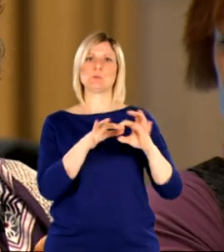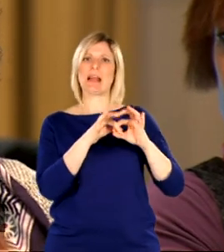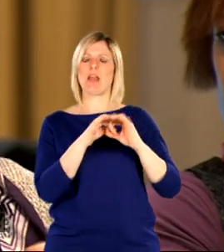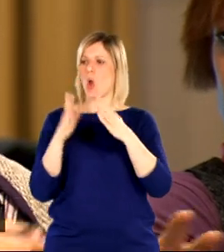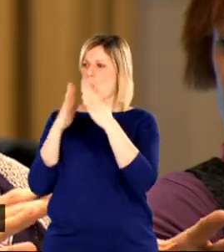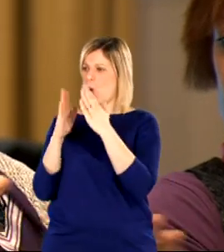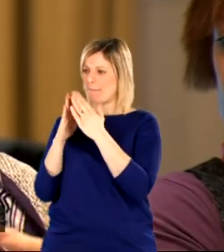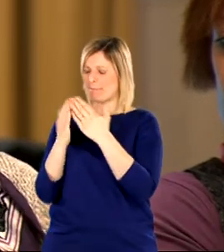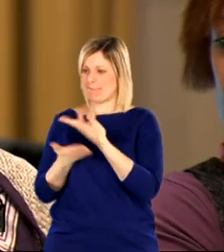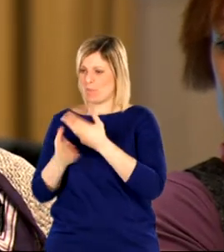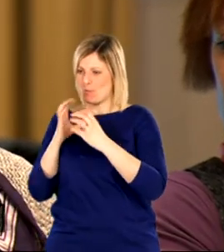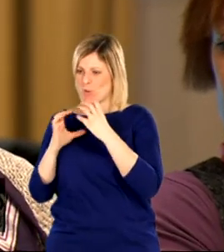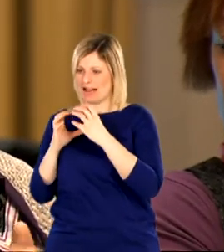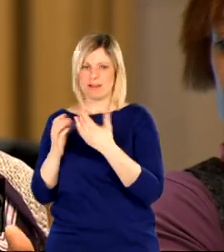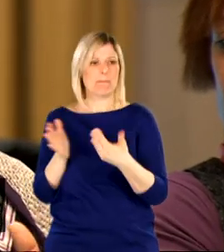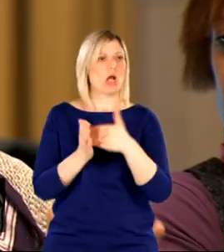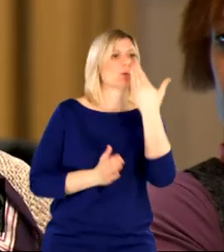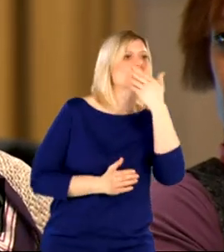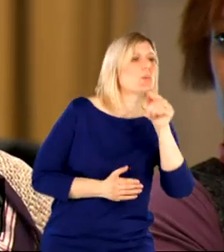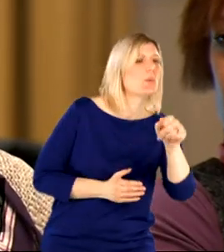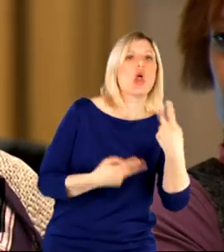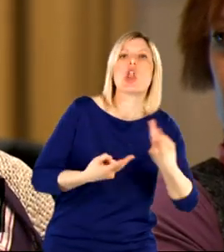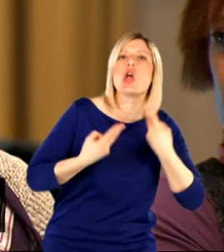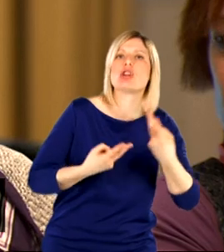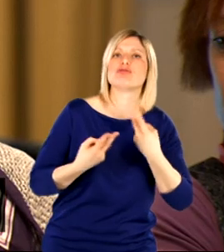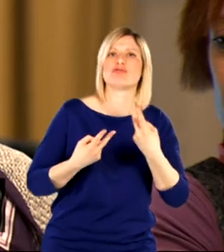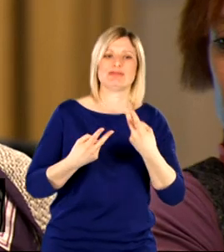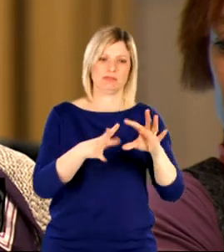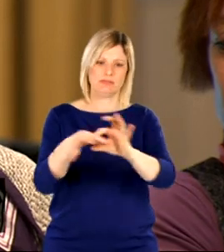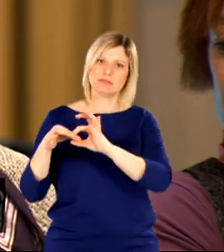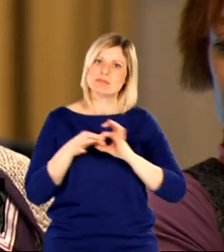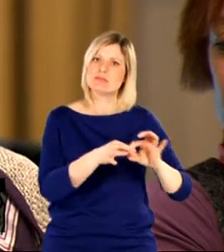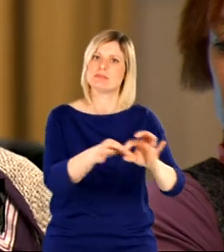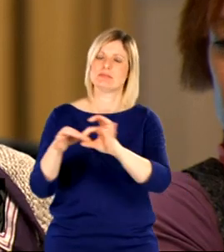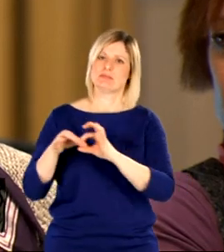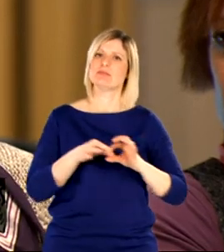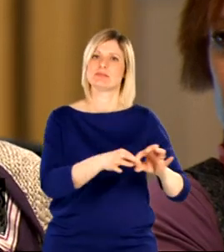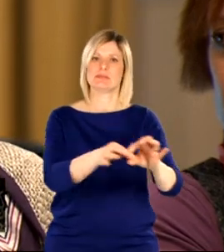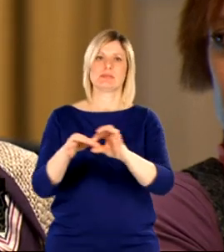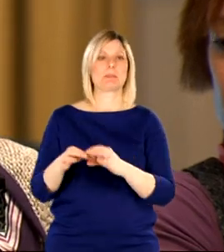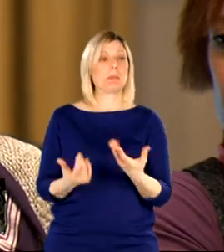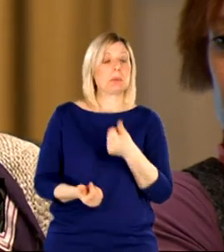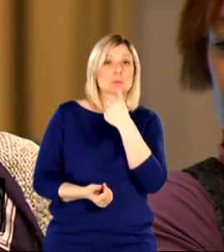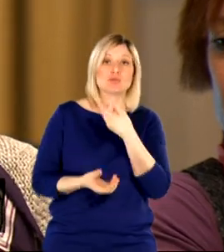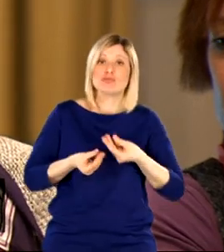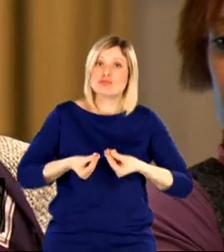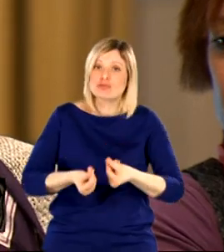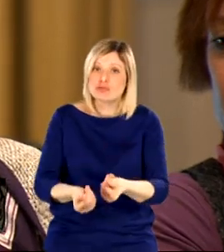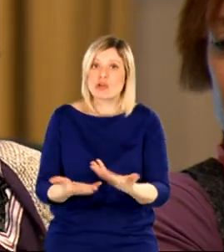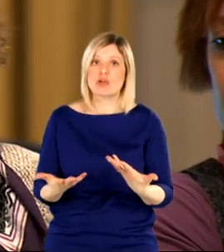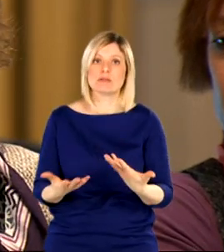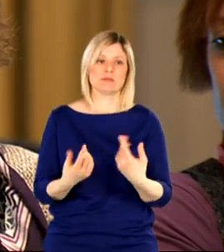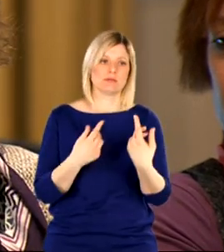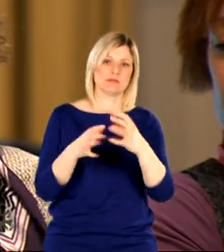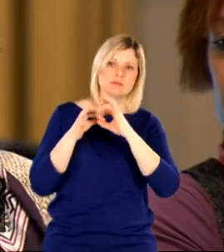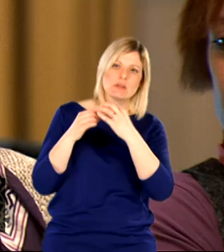together, you know, at home, at nursery. So the common targets that you're sharing, and strategies, might be using resources, might be involved